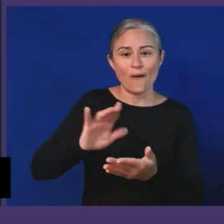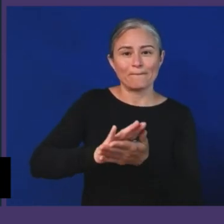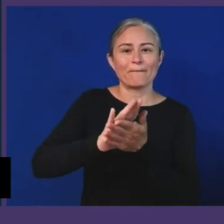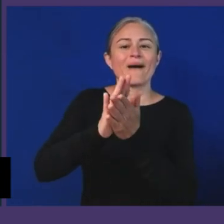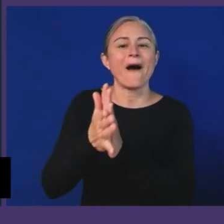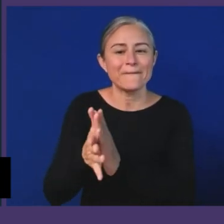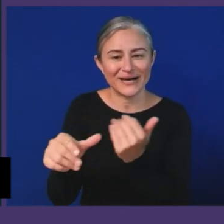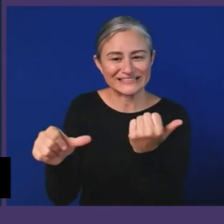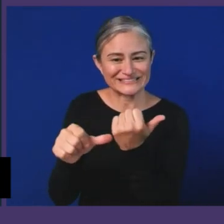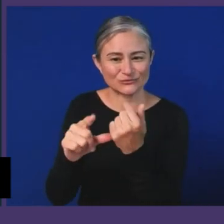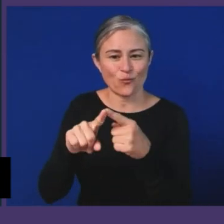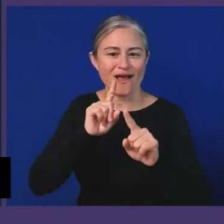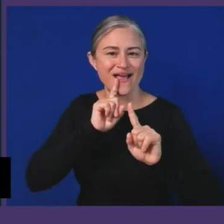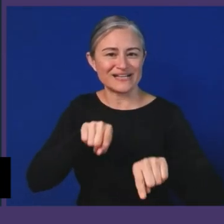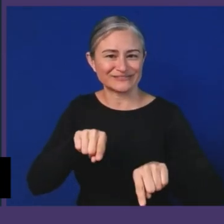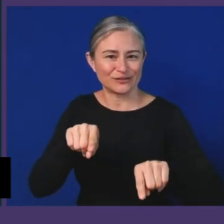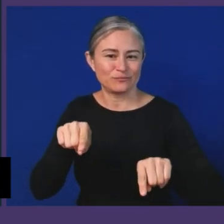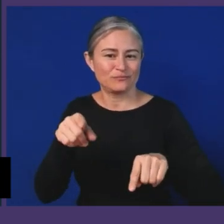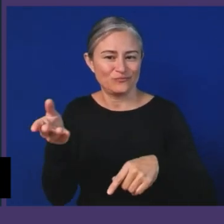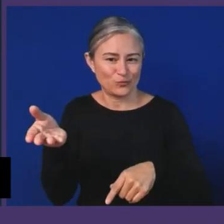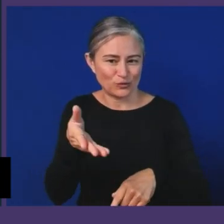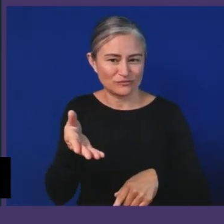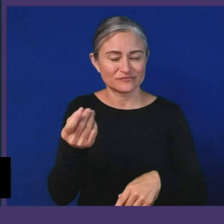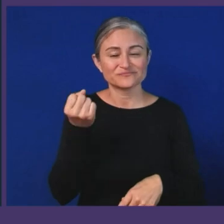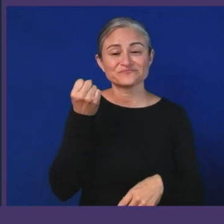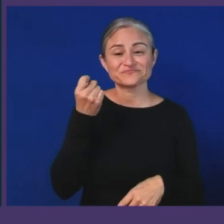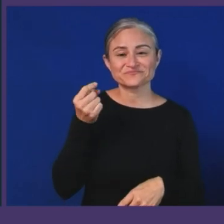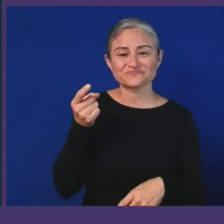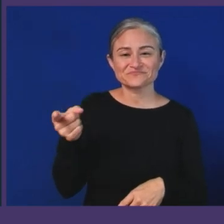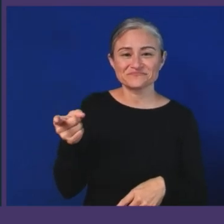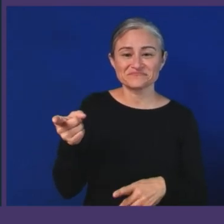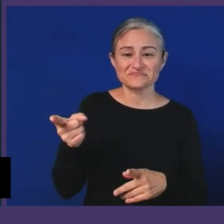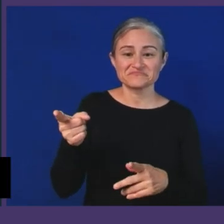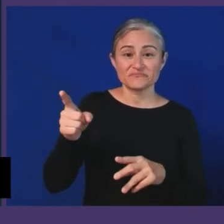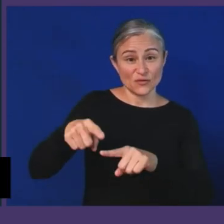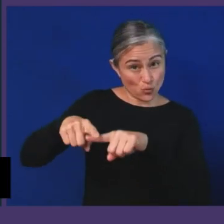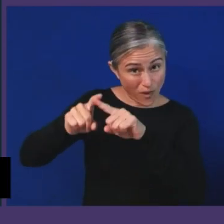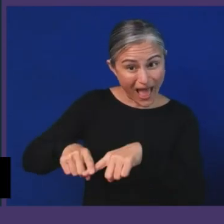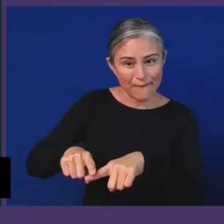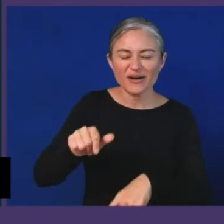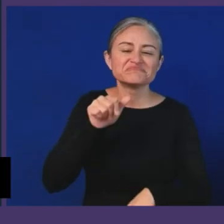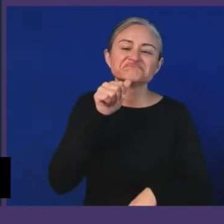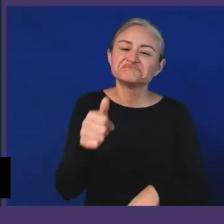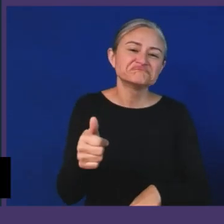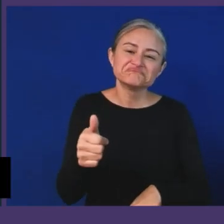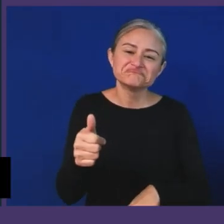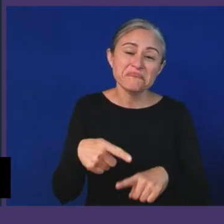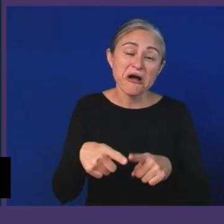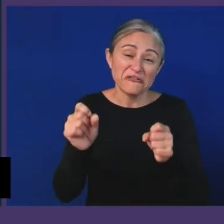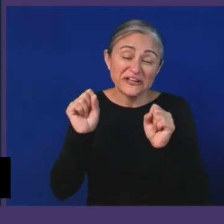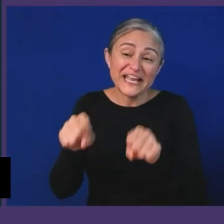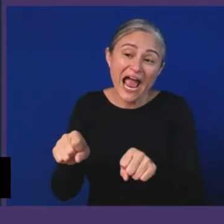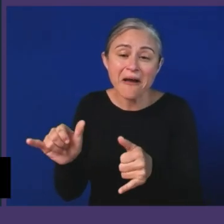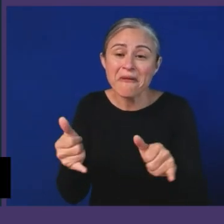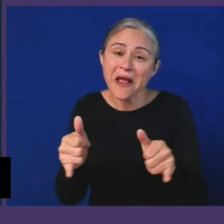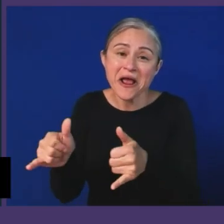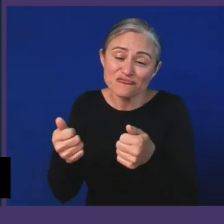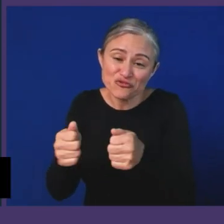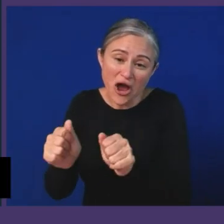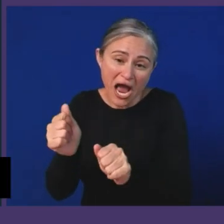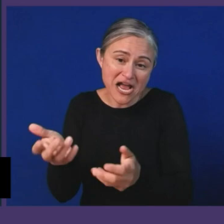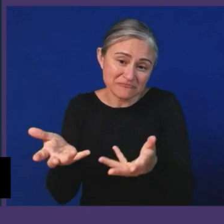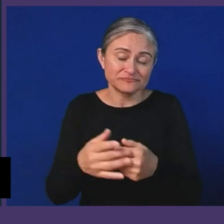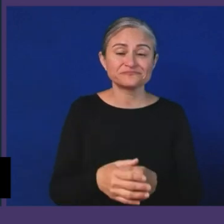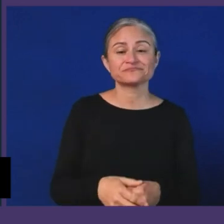this is not very reliable and doesn't work super well in practice, although it can be done. So instead, we have a different path to make actual GPT assistants, not just